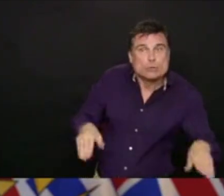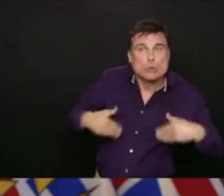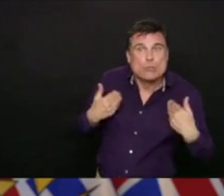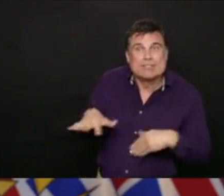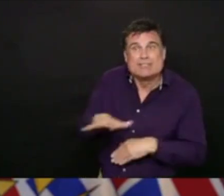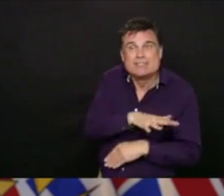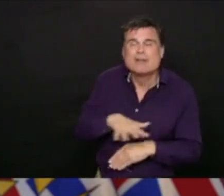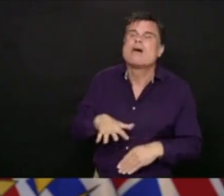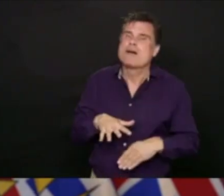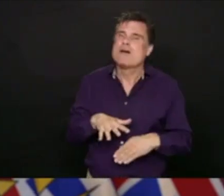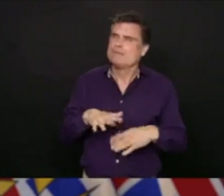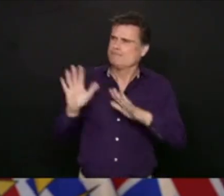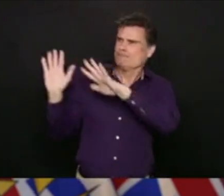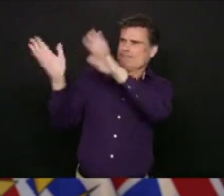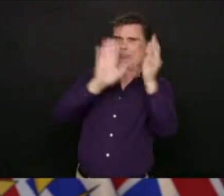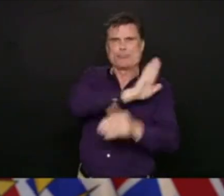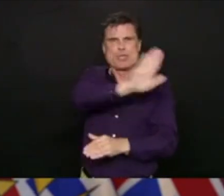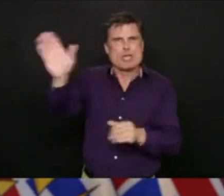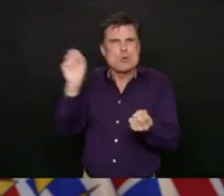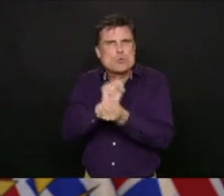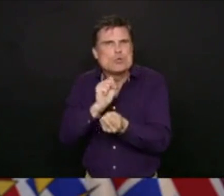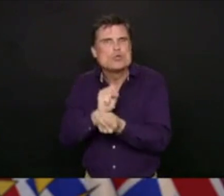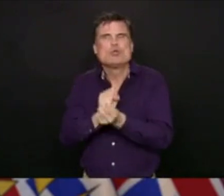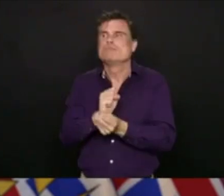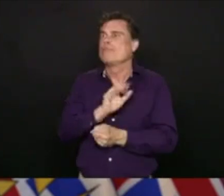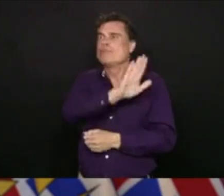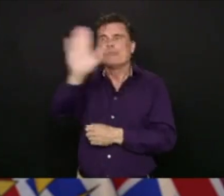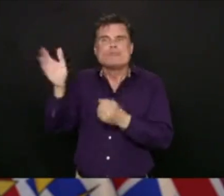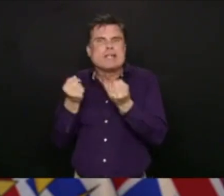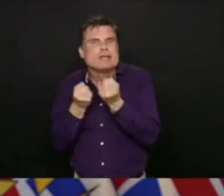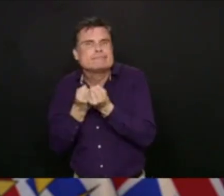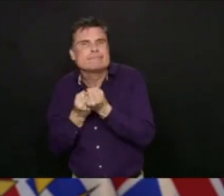many different ways that we can during this pandemic.